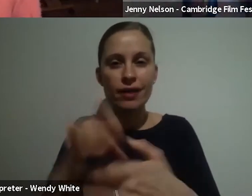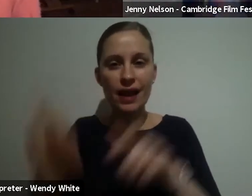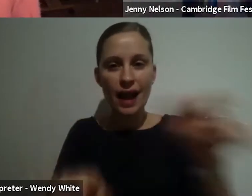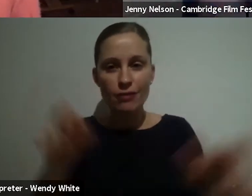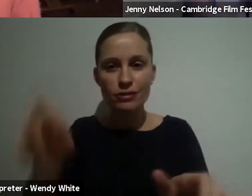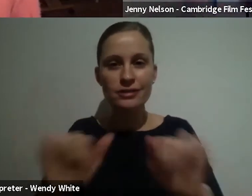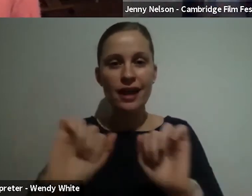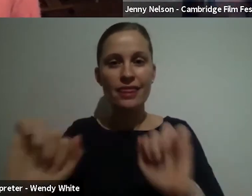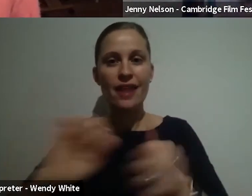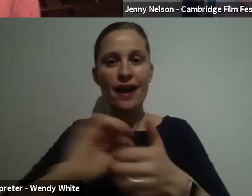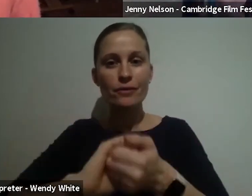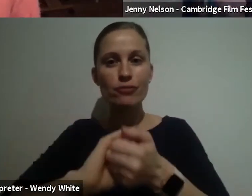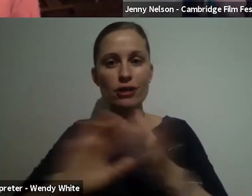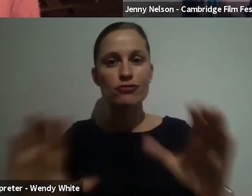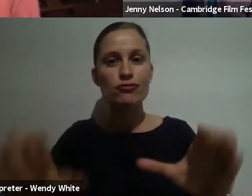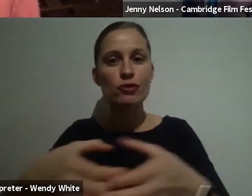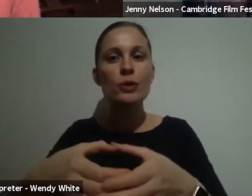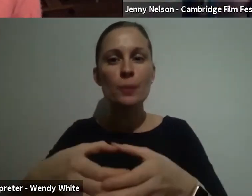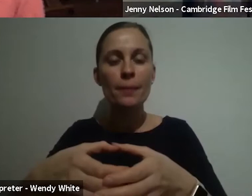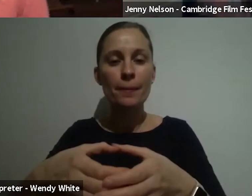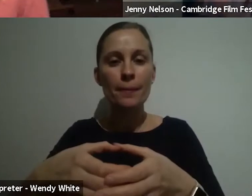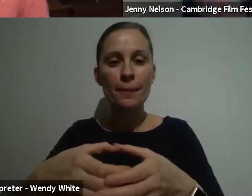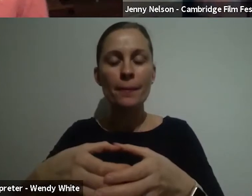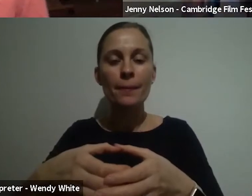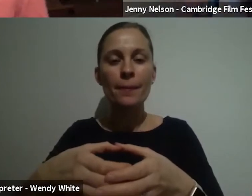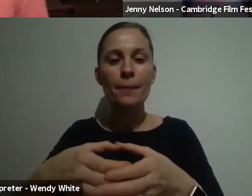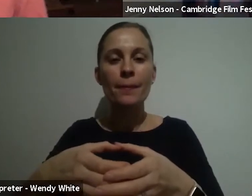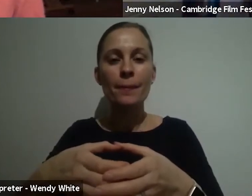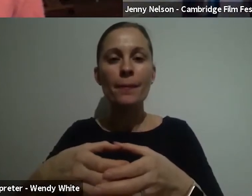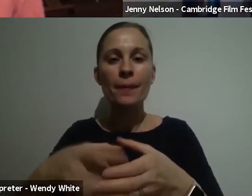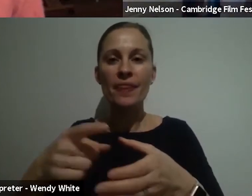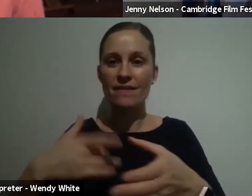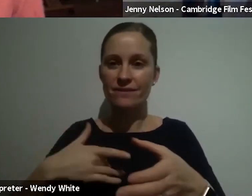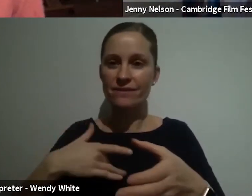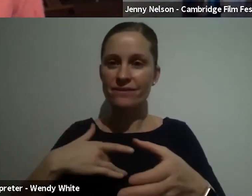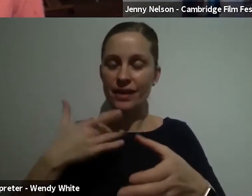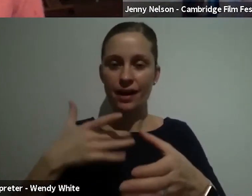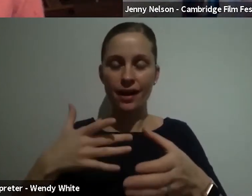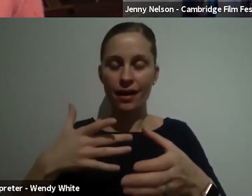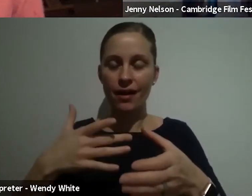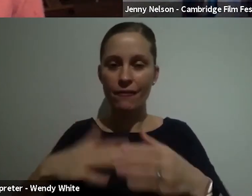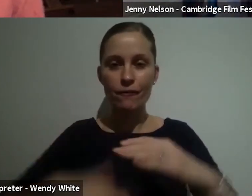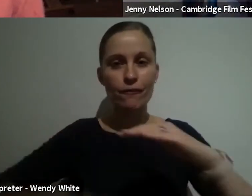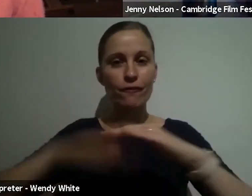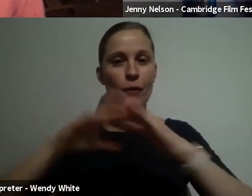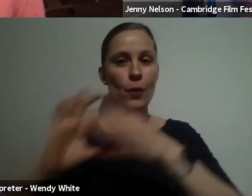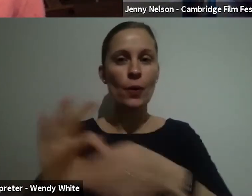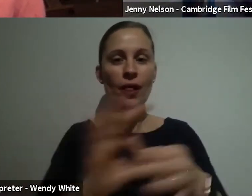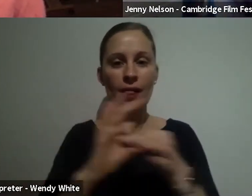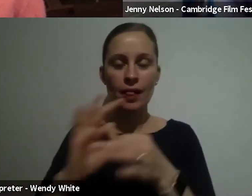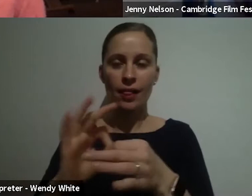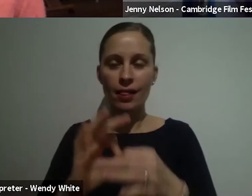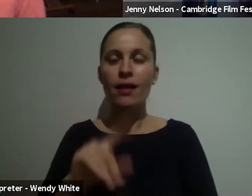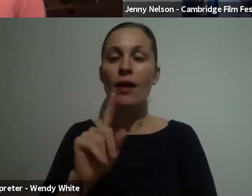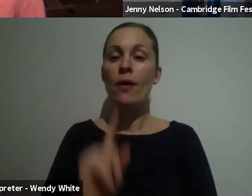group instantly. They just feel so fully formed as characters. One of my